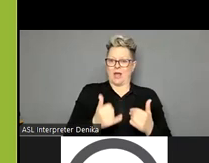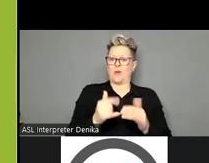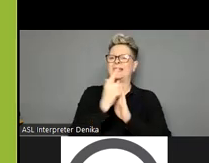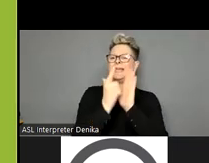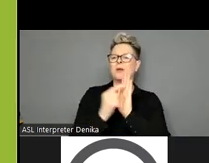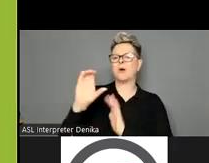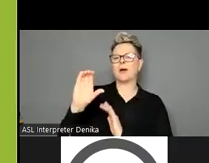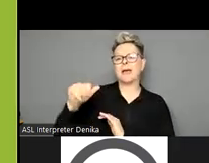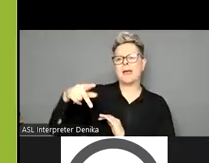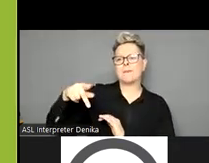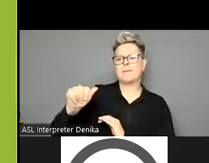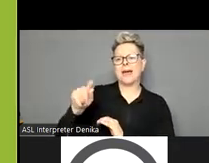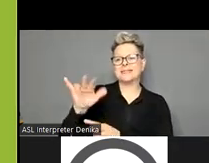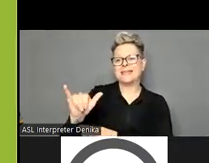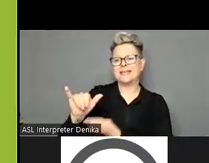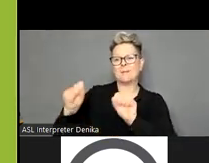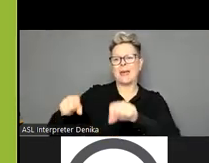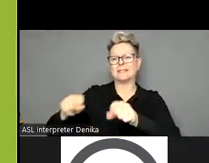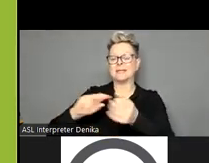understanding of what you're doing. Now,